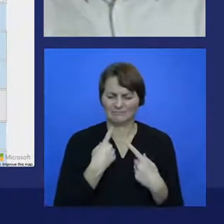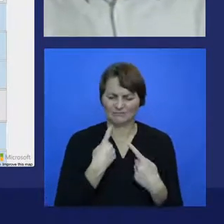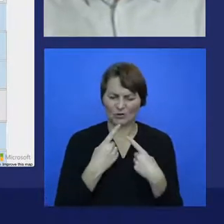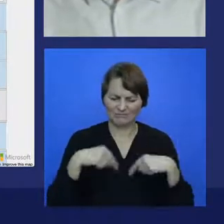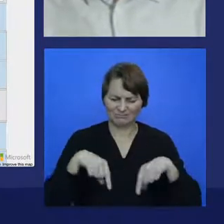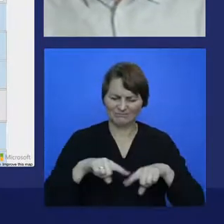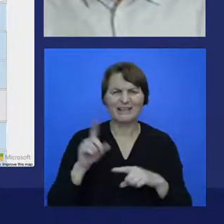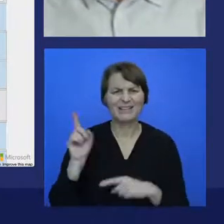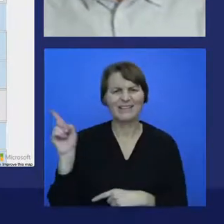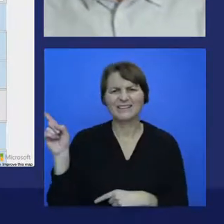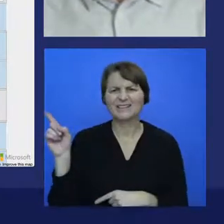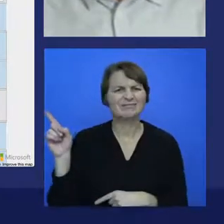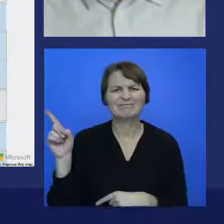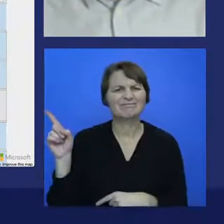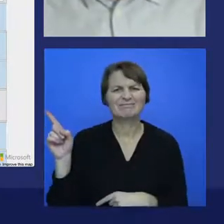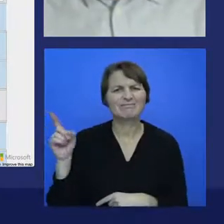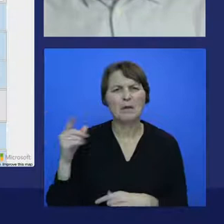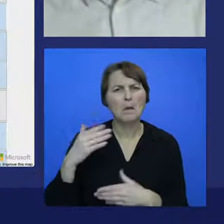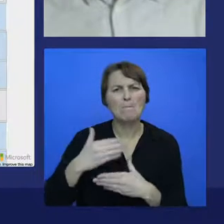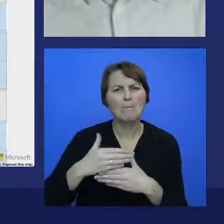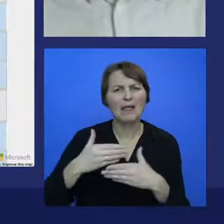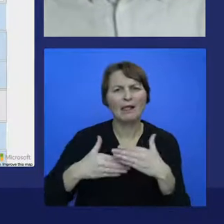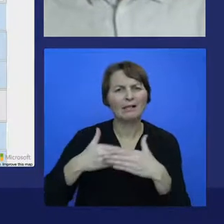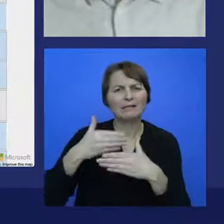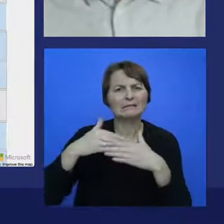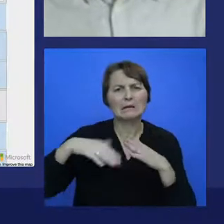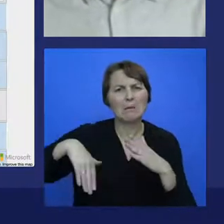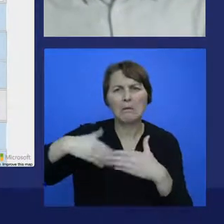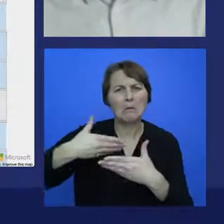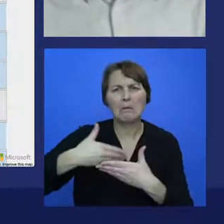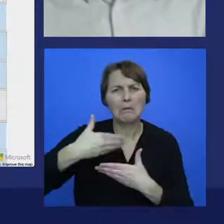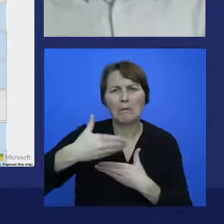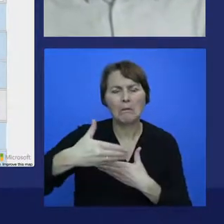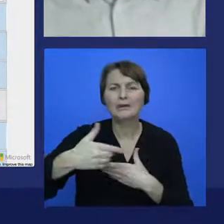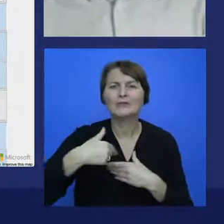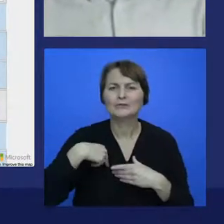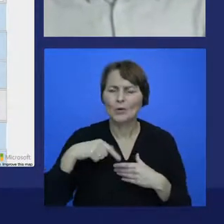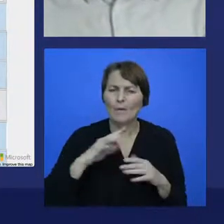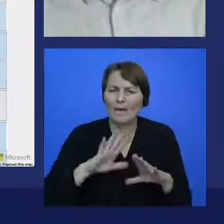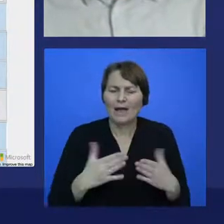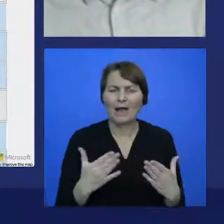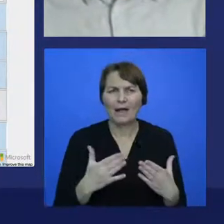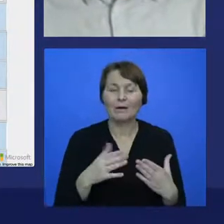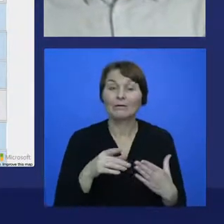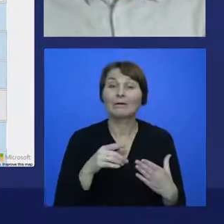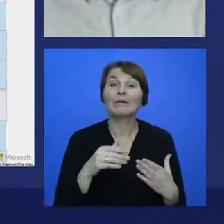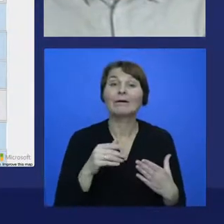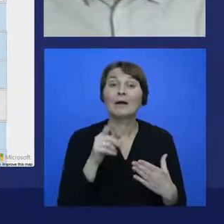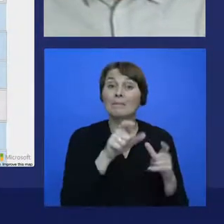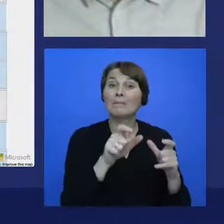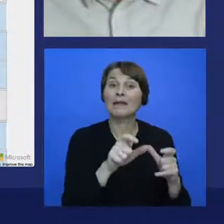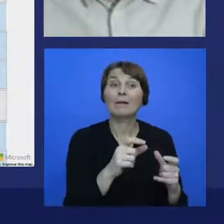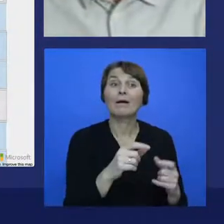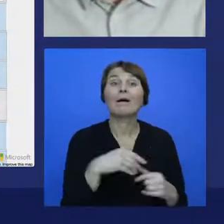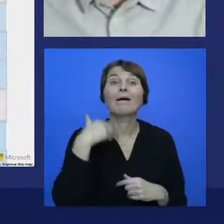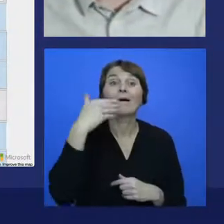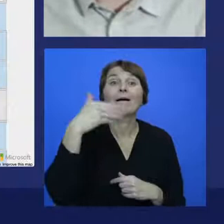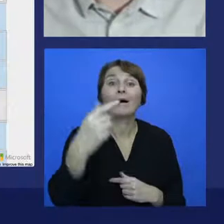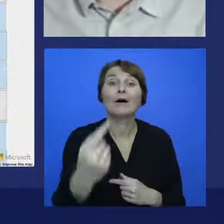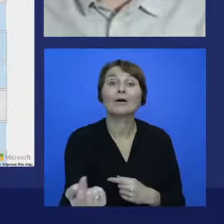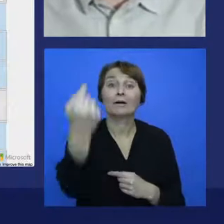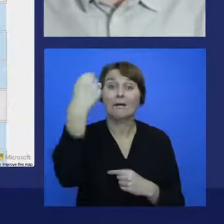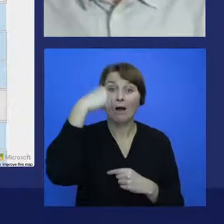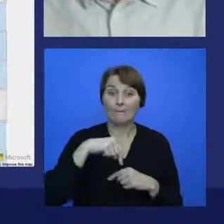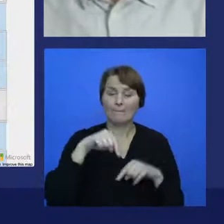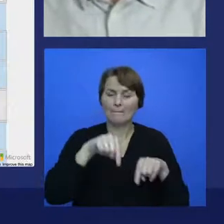So what is it actually going to look like? How can we make users more familiar with the space if they have never been there before and they don't know what